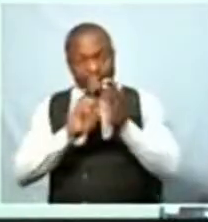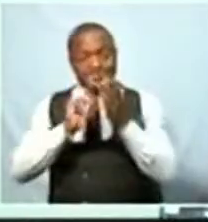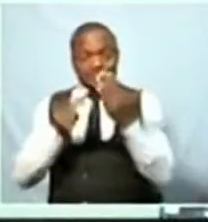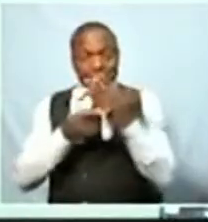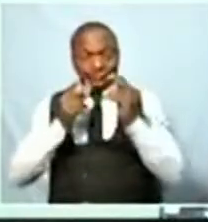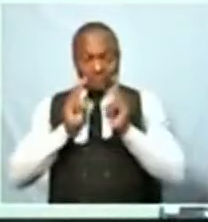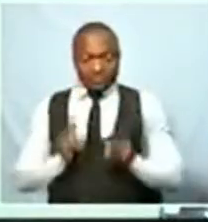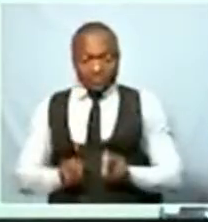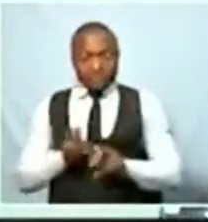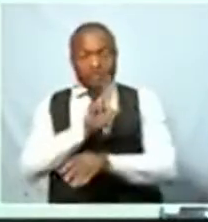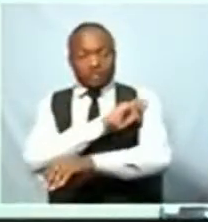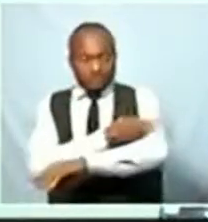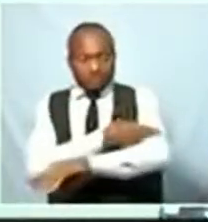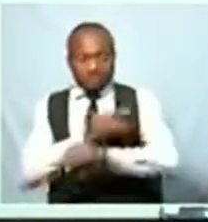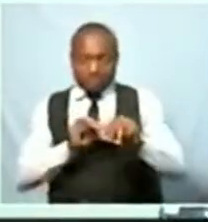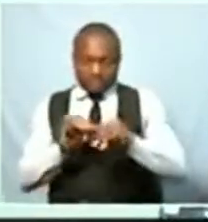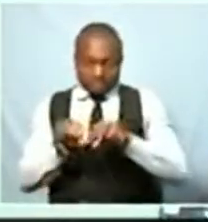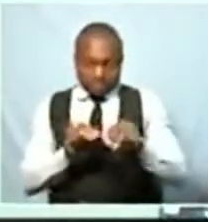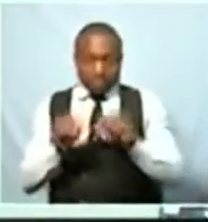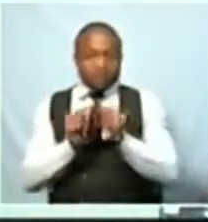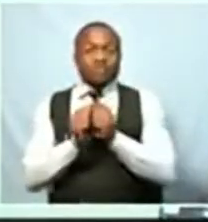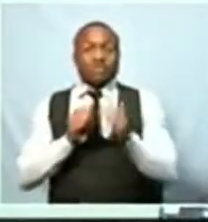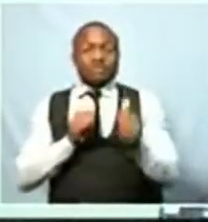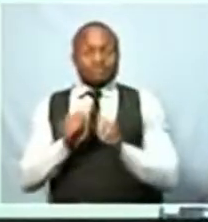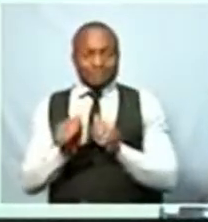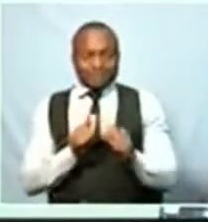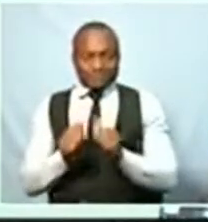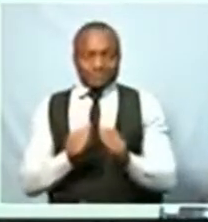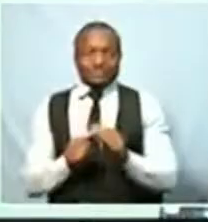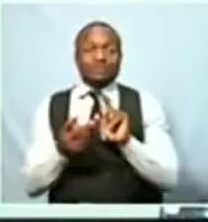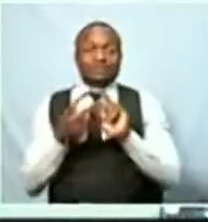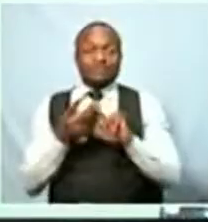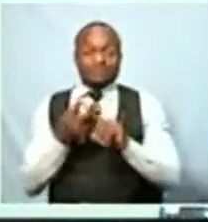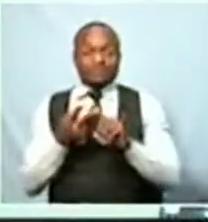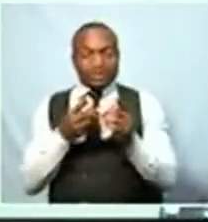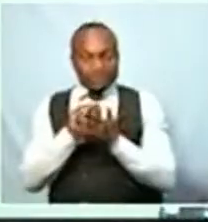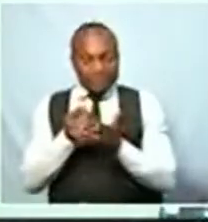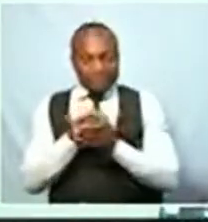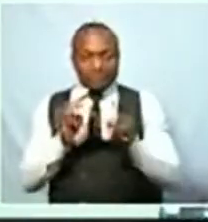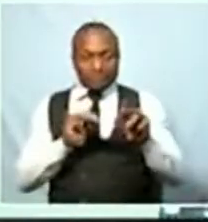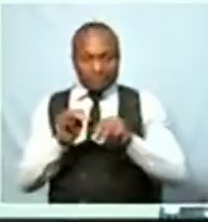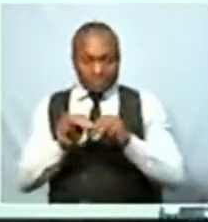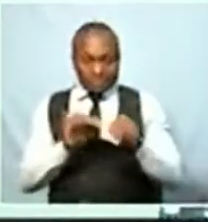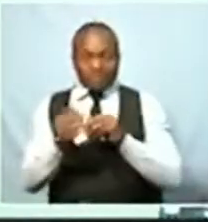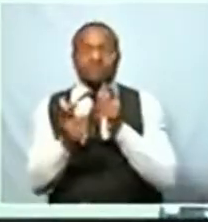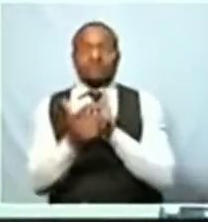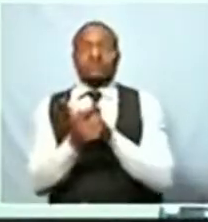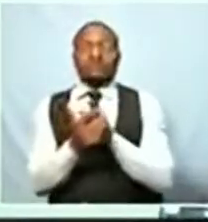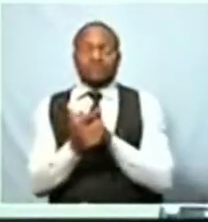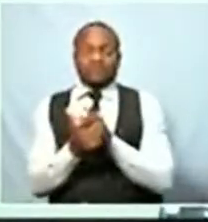Human Resource Management and Administration, Financial Management,